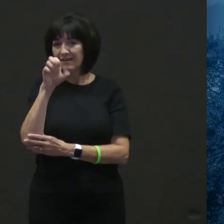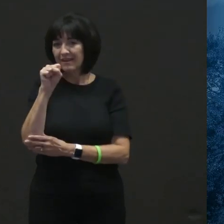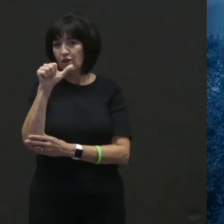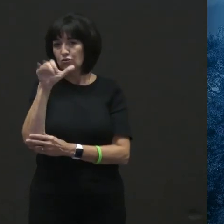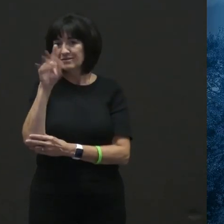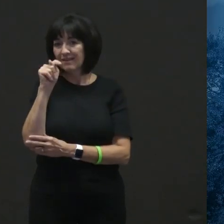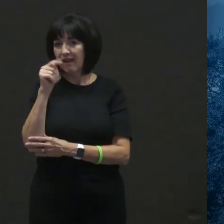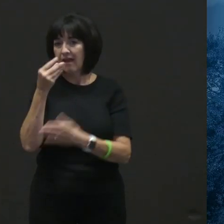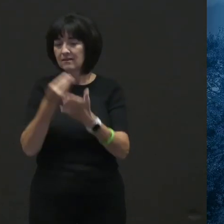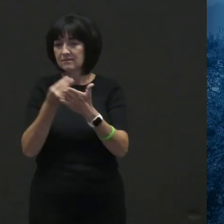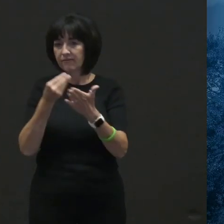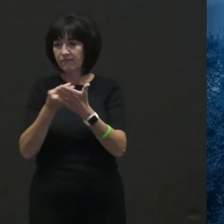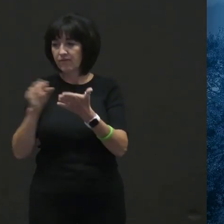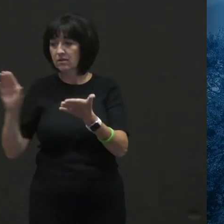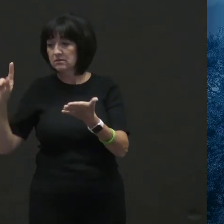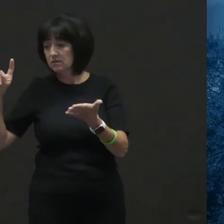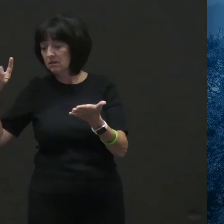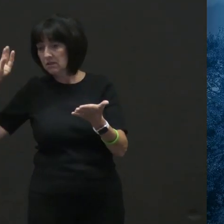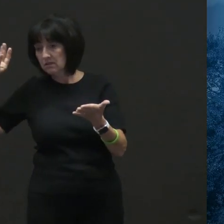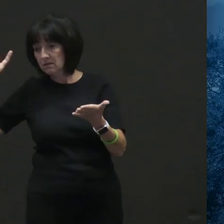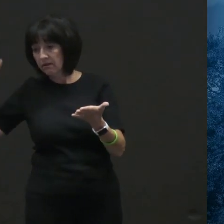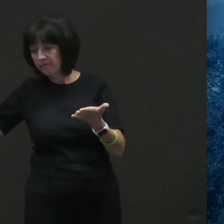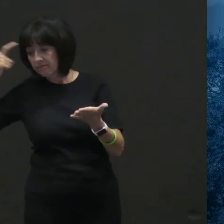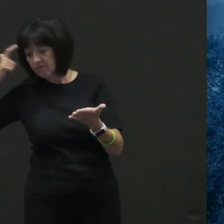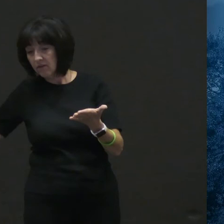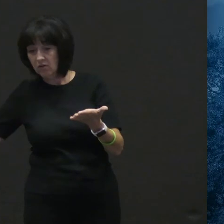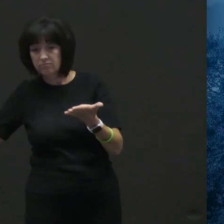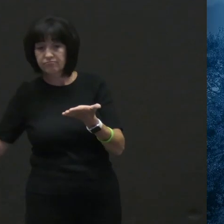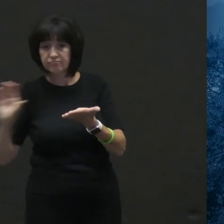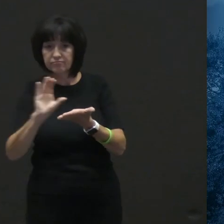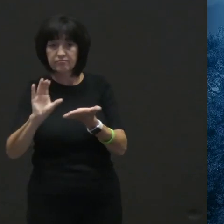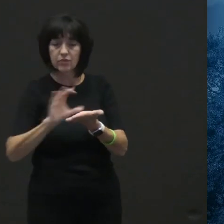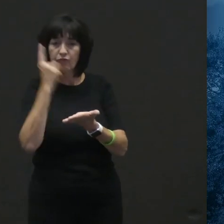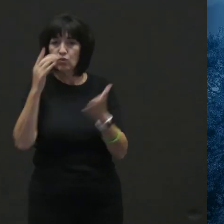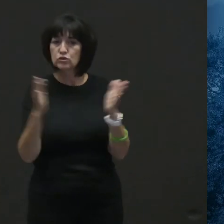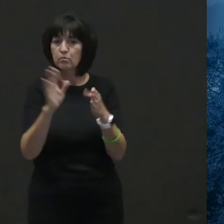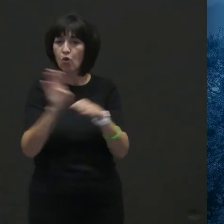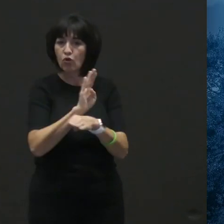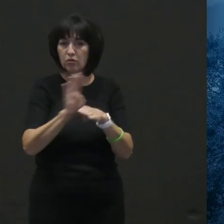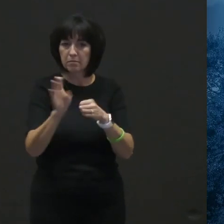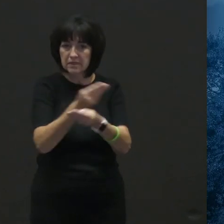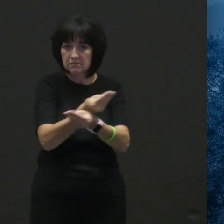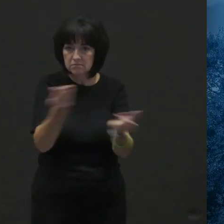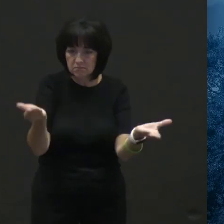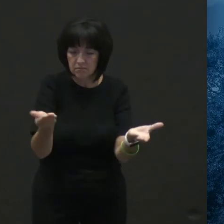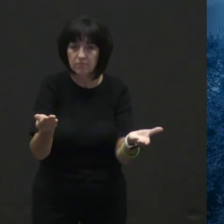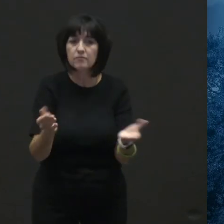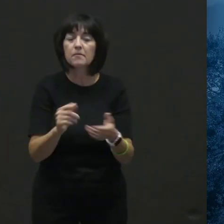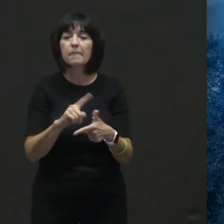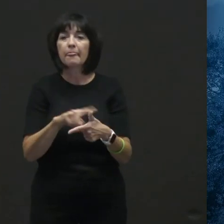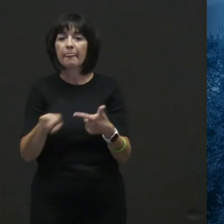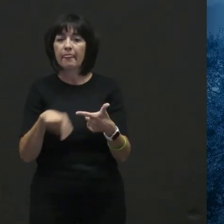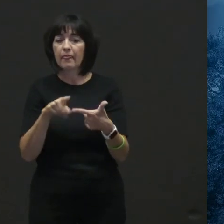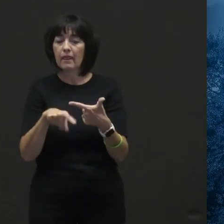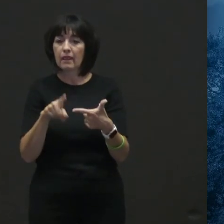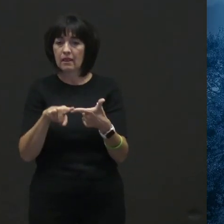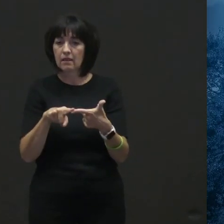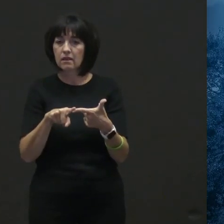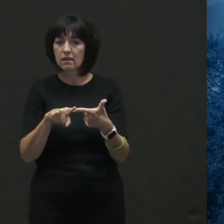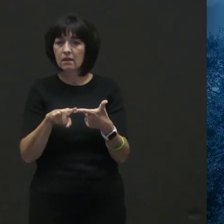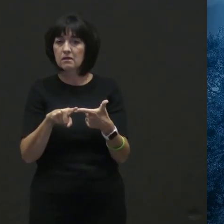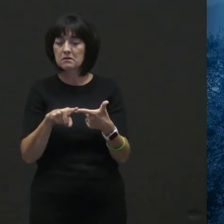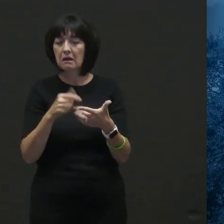for both small business assistance as well as to help with